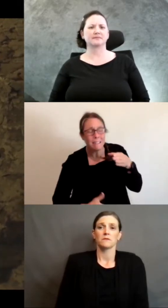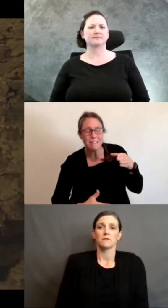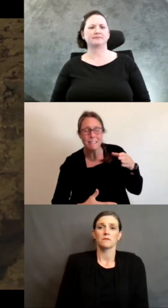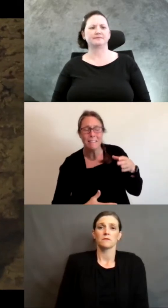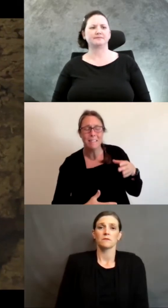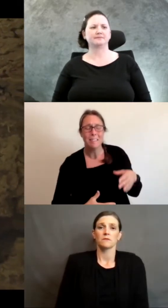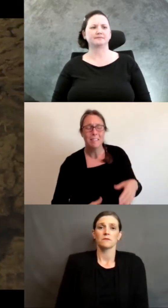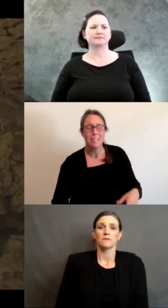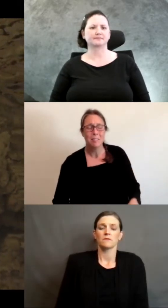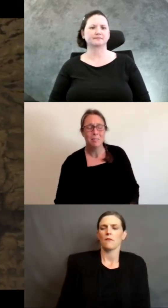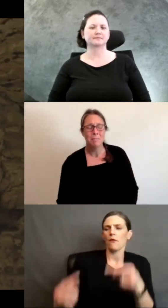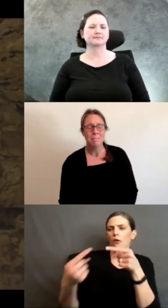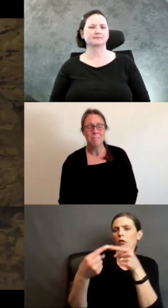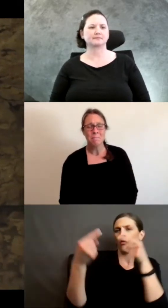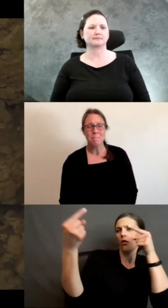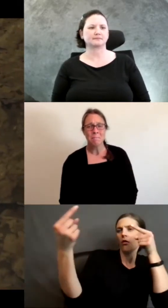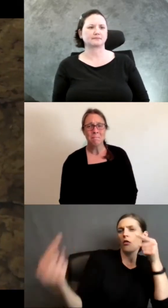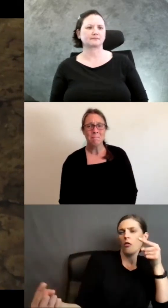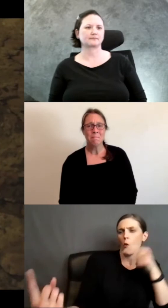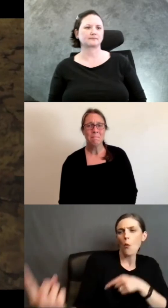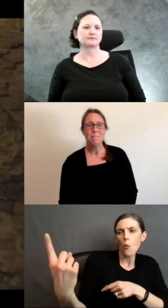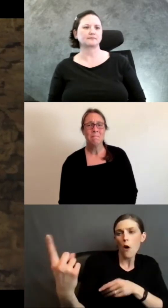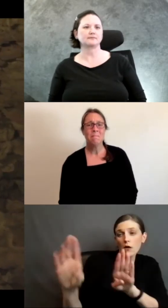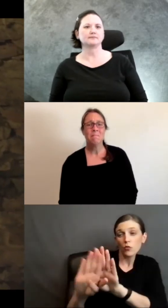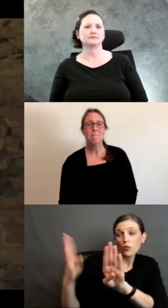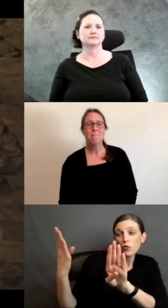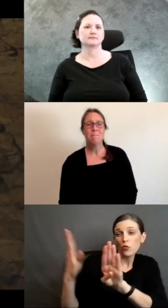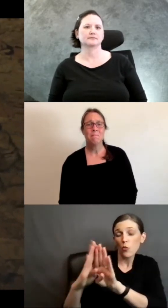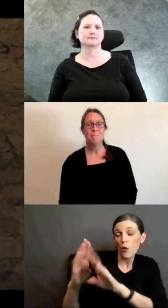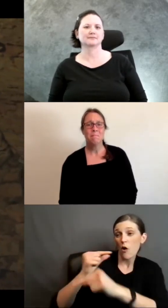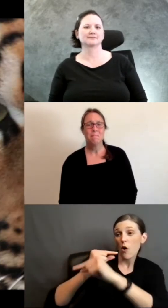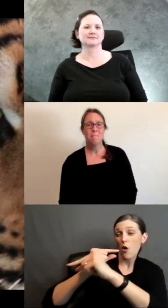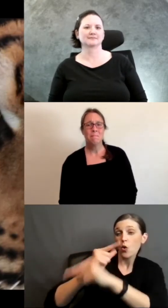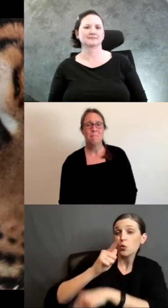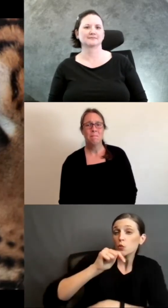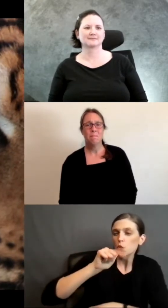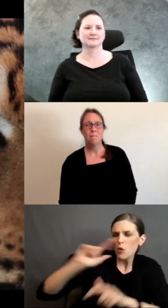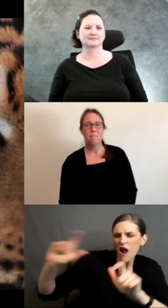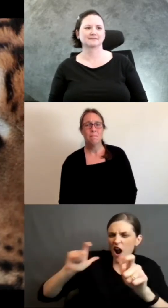On the other side of the room is the only door, guarded by a huge tiger.